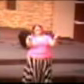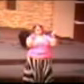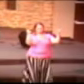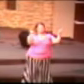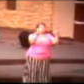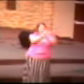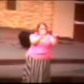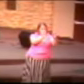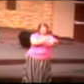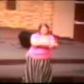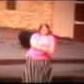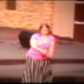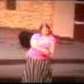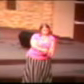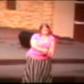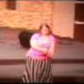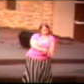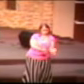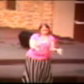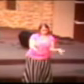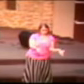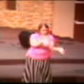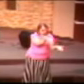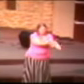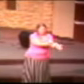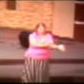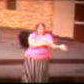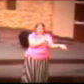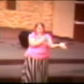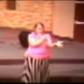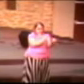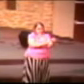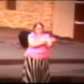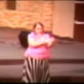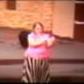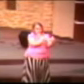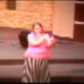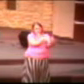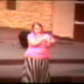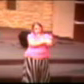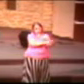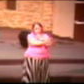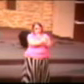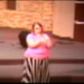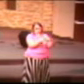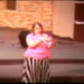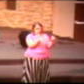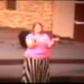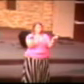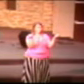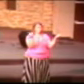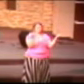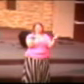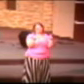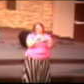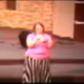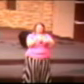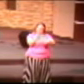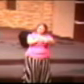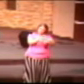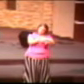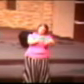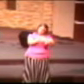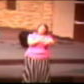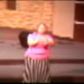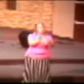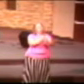story. I mean, it's right there at the end of Acts chapter 2. With many other words, he warned them. He